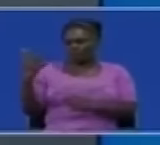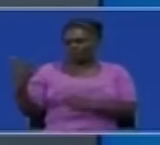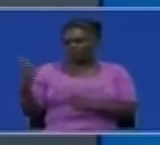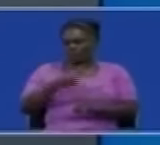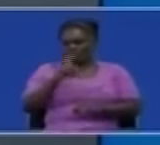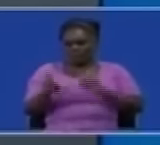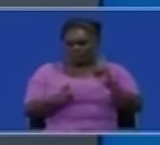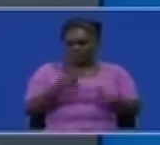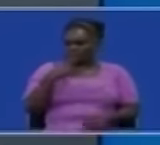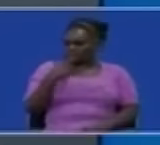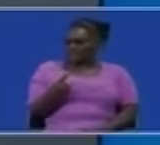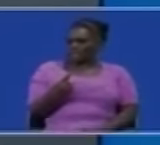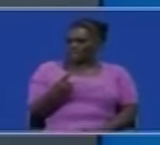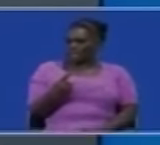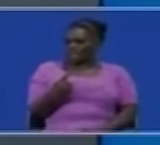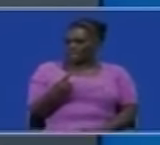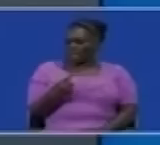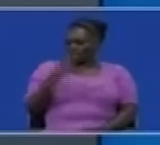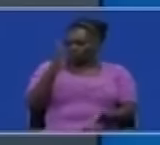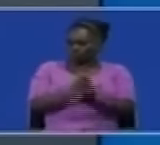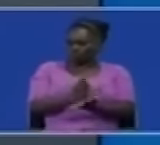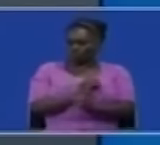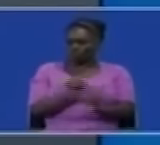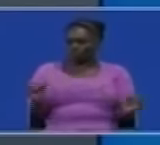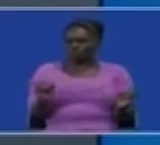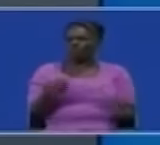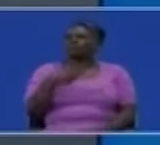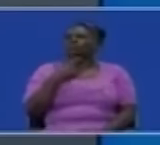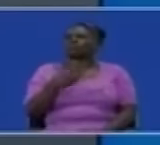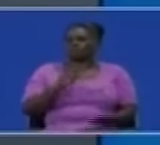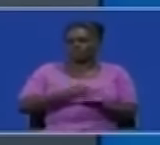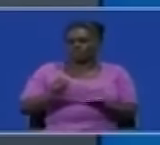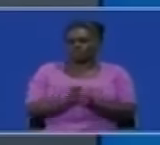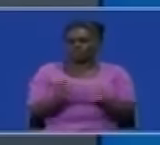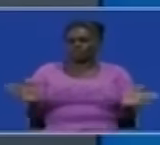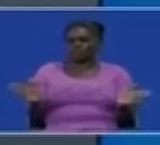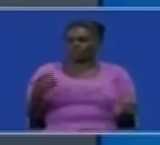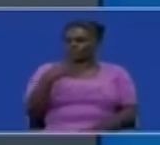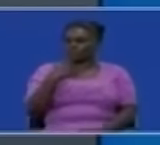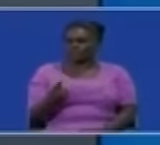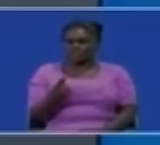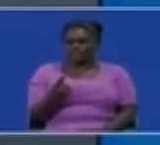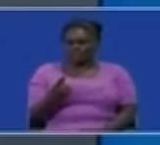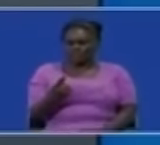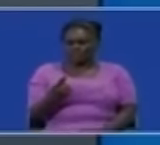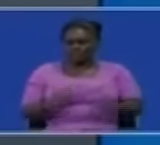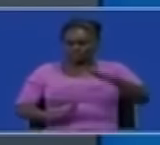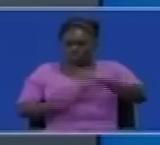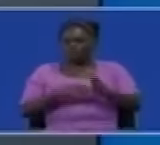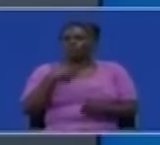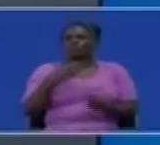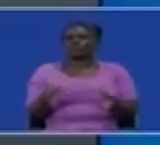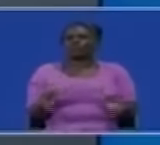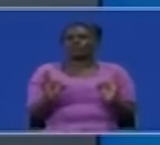exam results, terming them as unrealistic. The Union Secretary General Wilson Sossion, together with top union